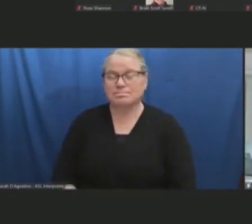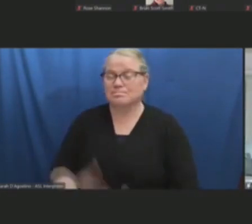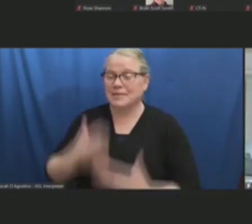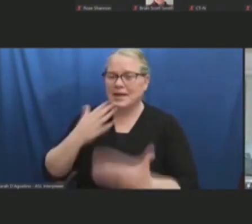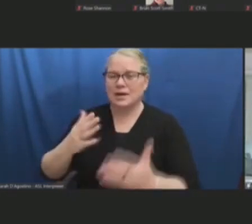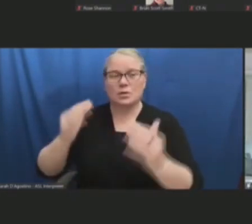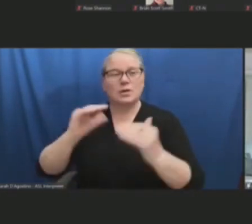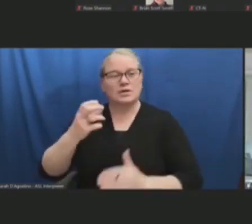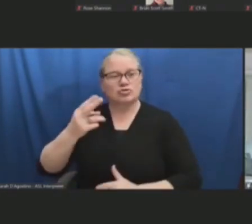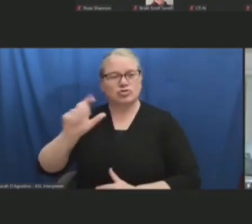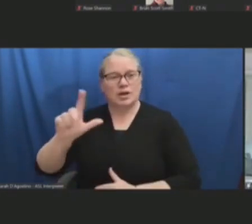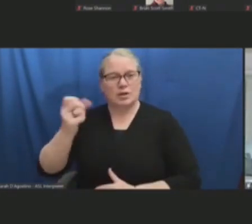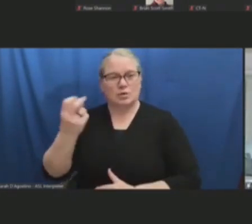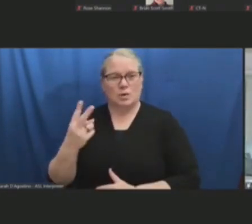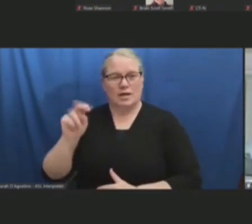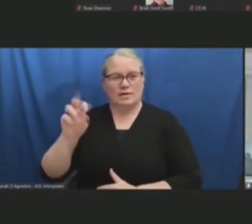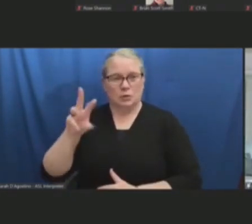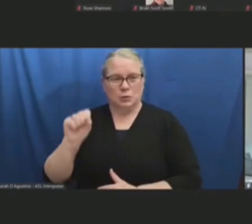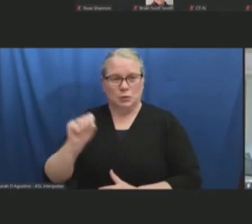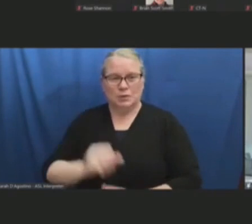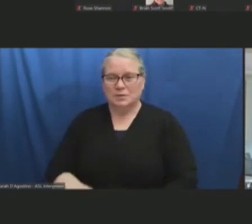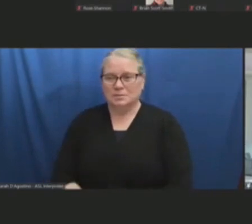Channel 12 News.